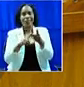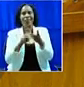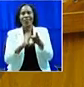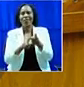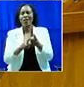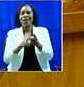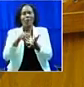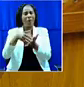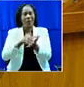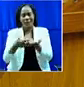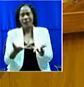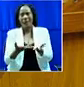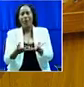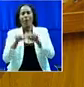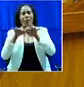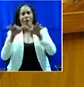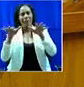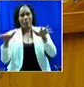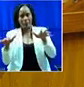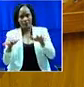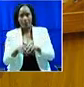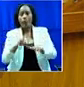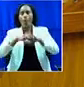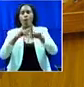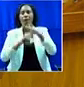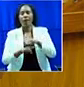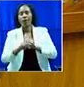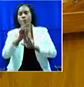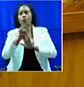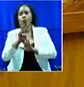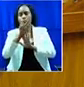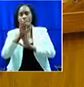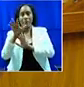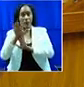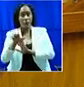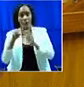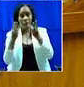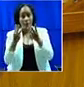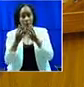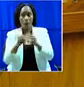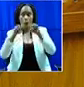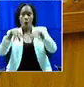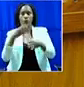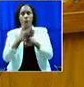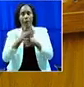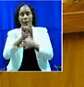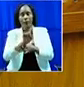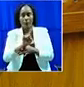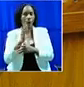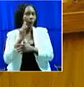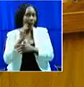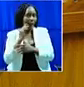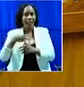colossal. More than 2 million people lost their jobs in the second quarter of this